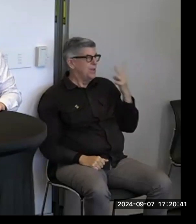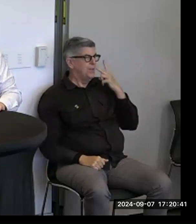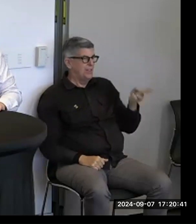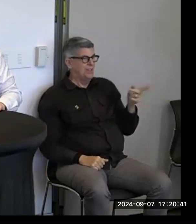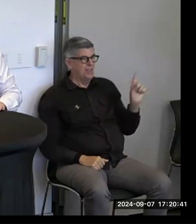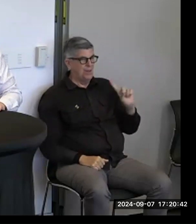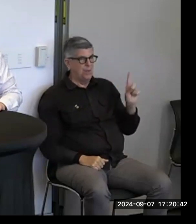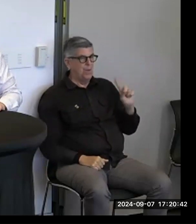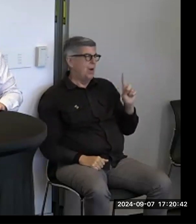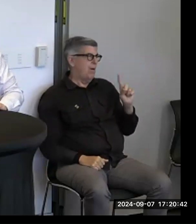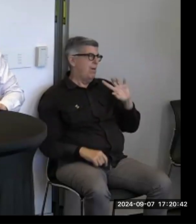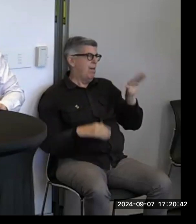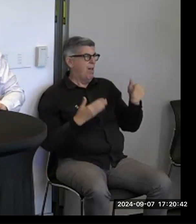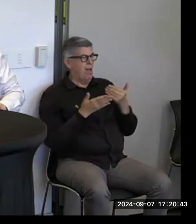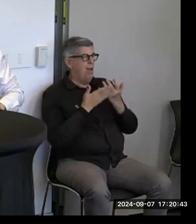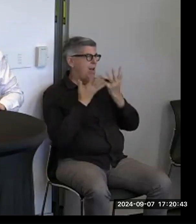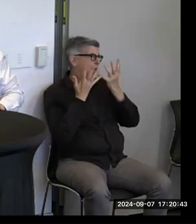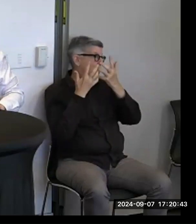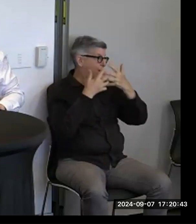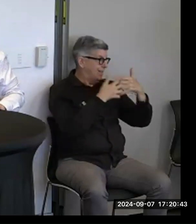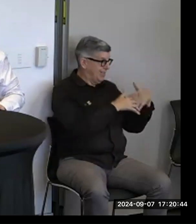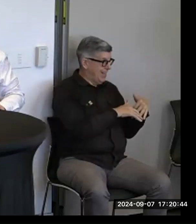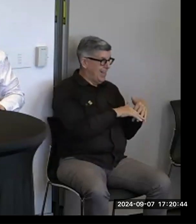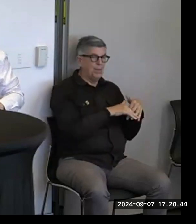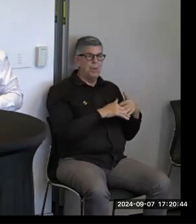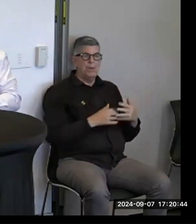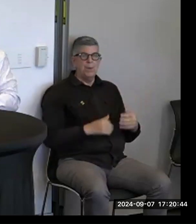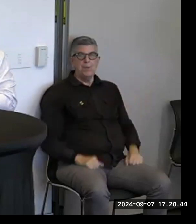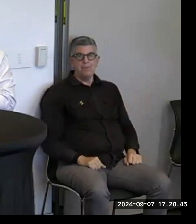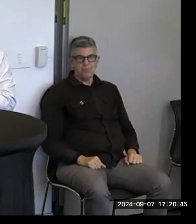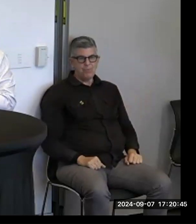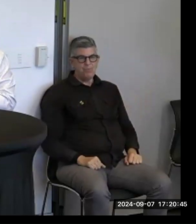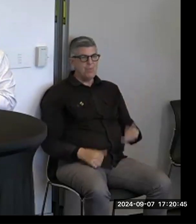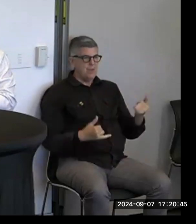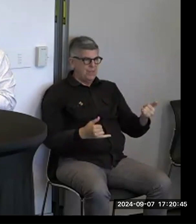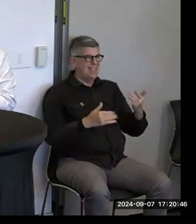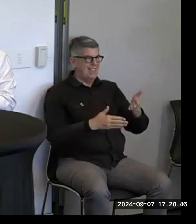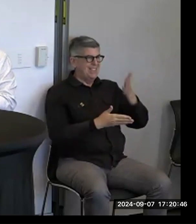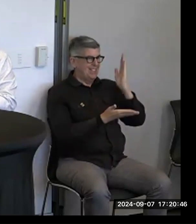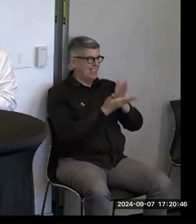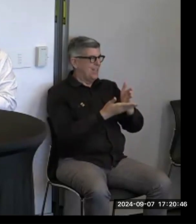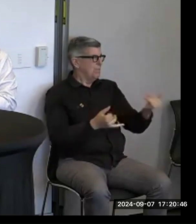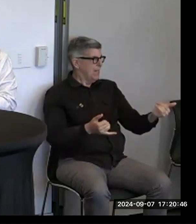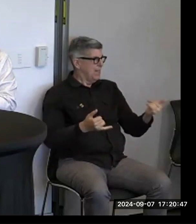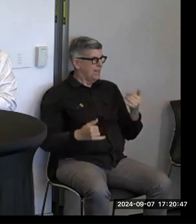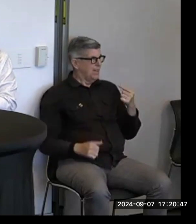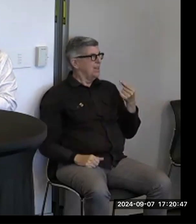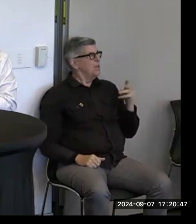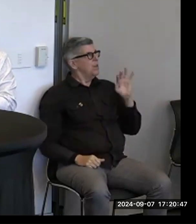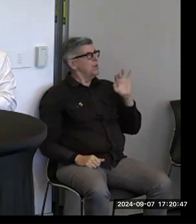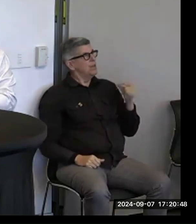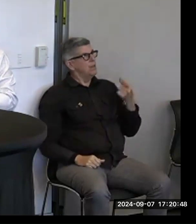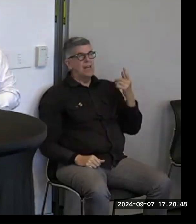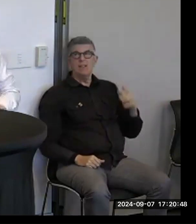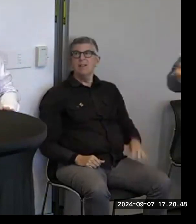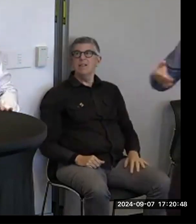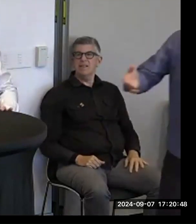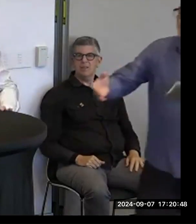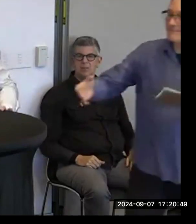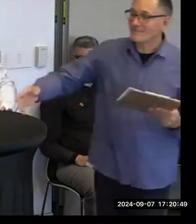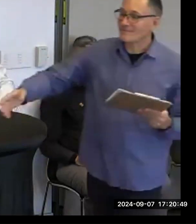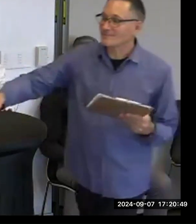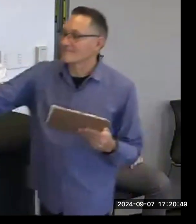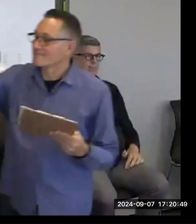cross as we go forward. I think we have to end it here. Greg, I'm going to hand it back over to you. Thank you,